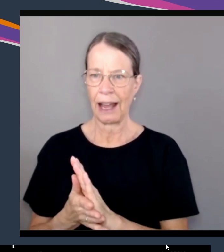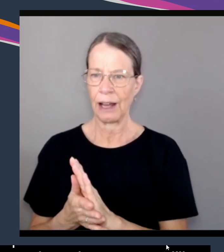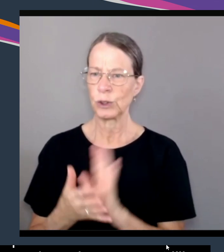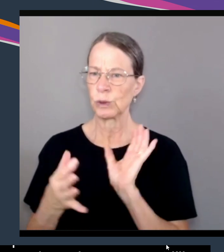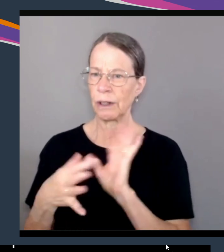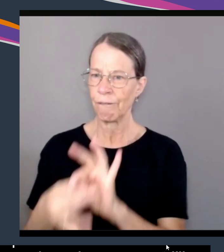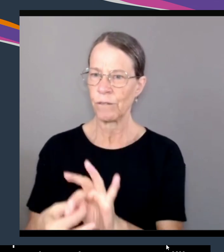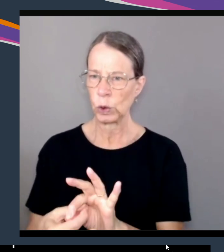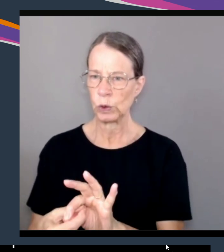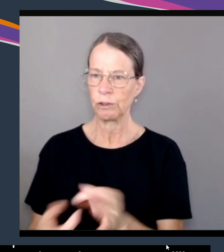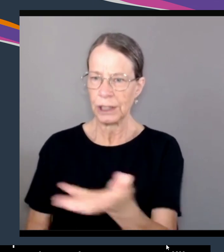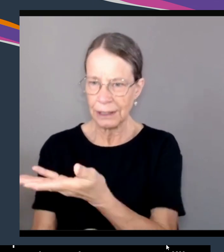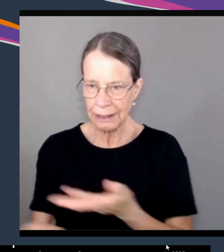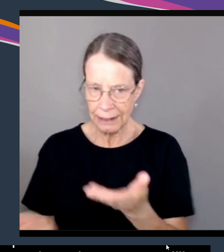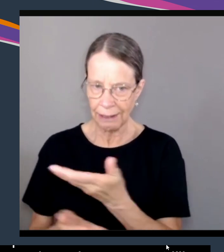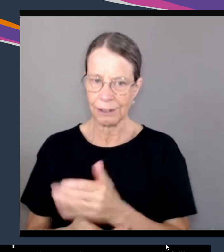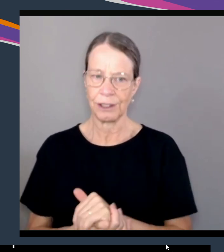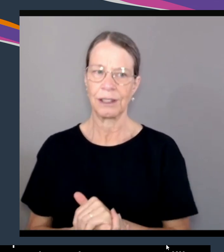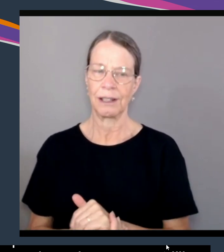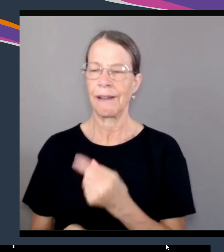sessions.